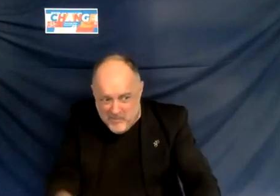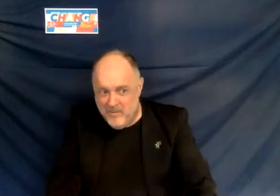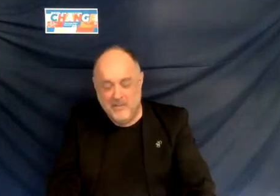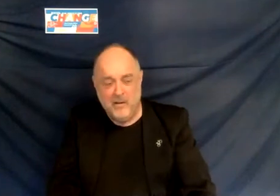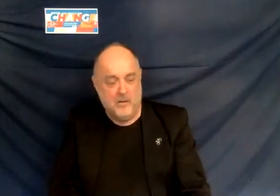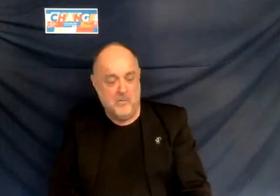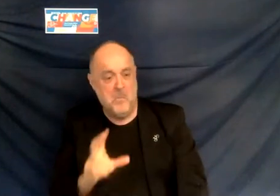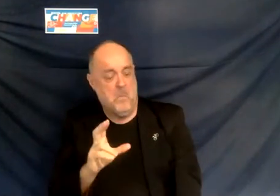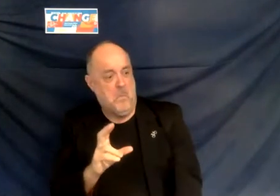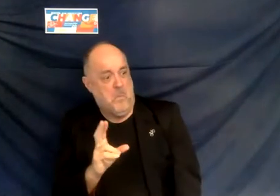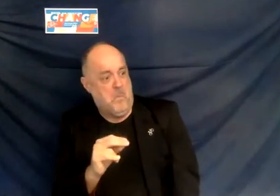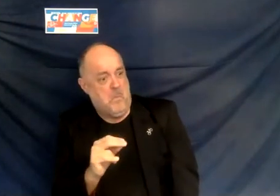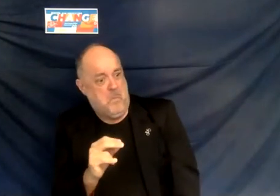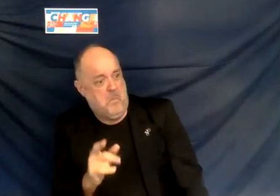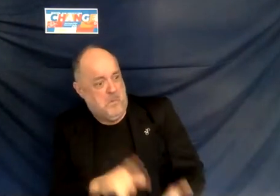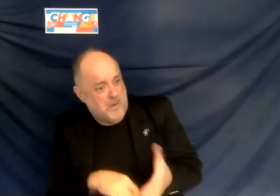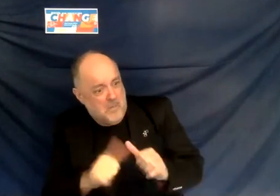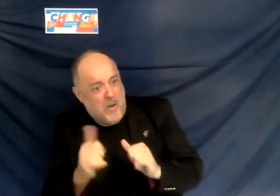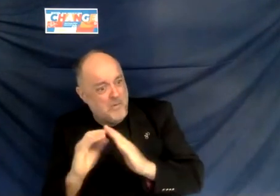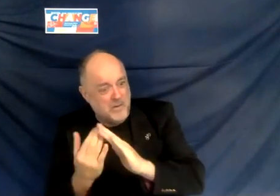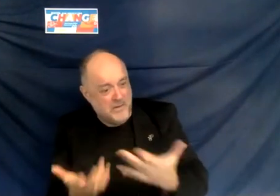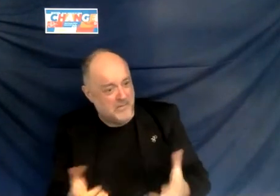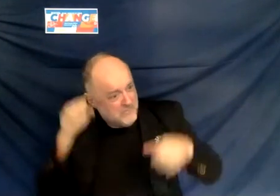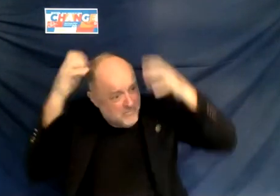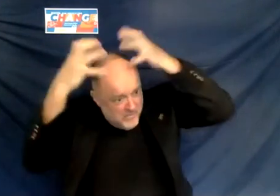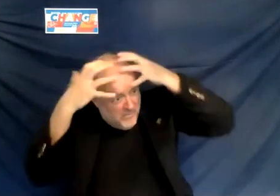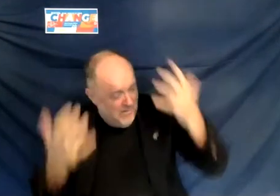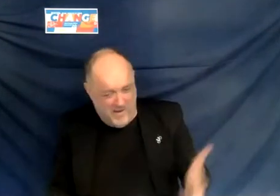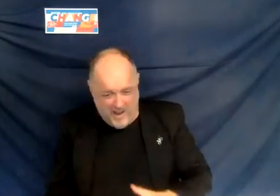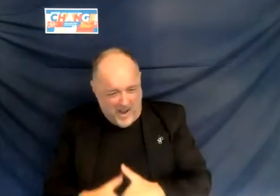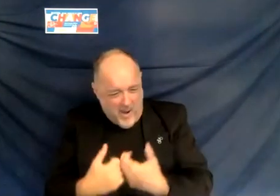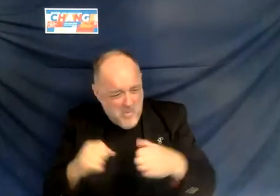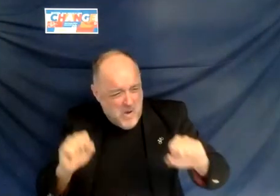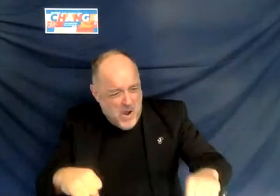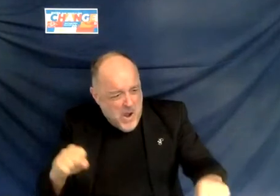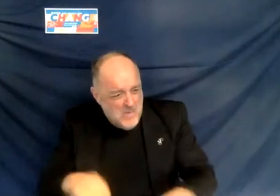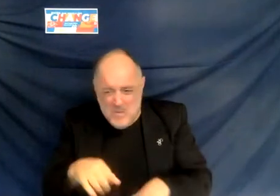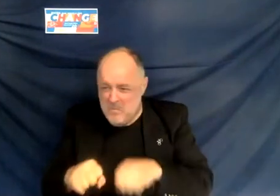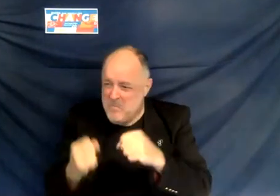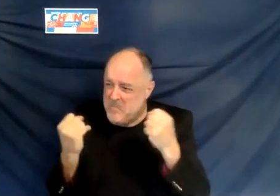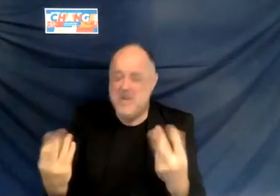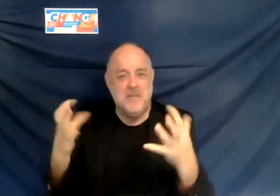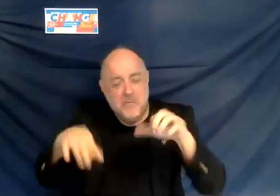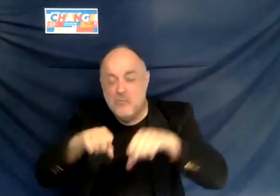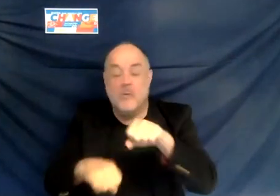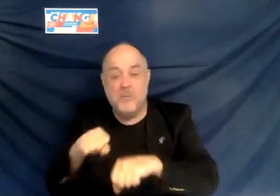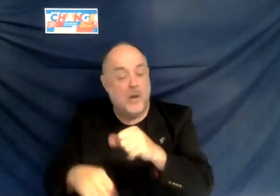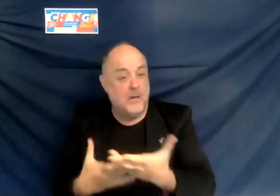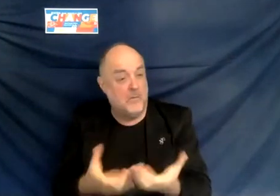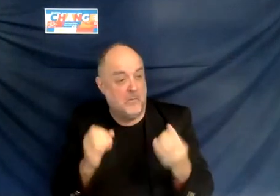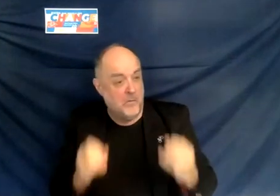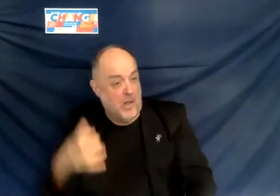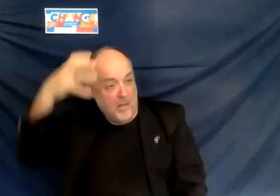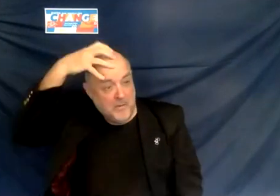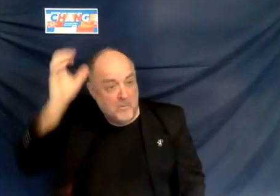the compared to other cities, how is it possible that you have this many people riding and no one's